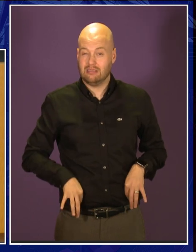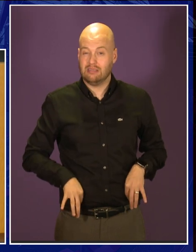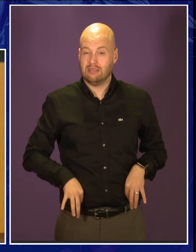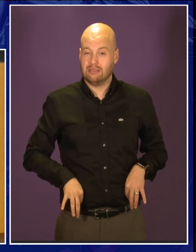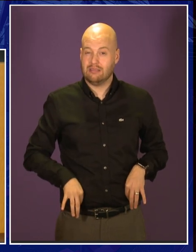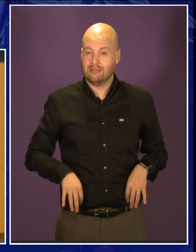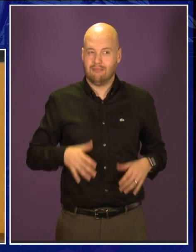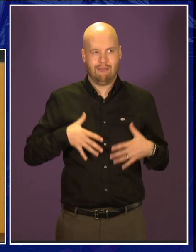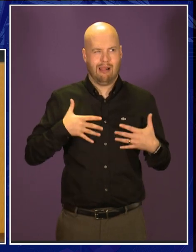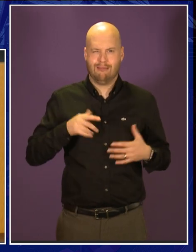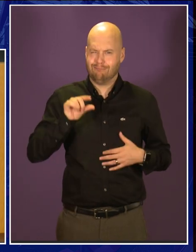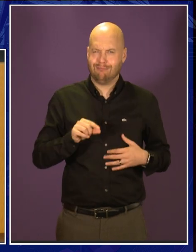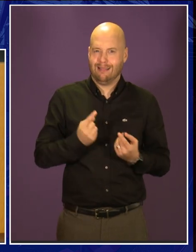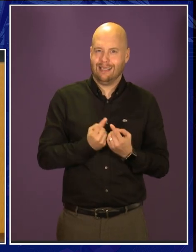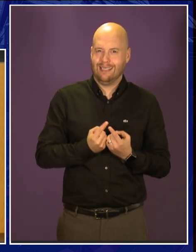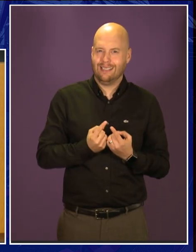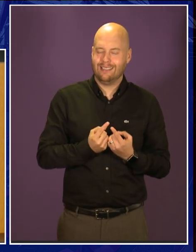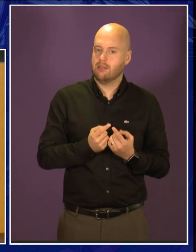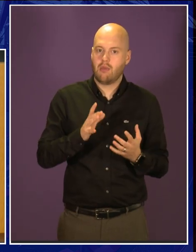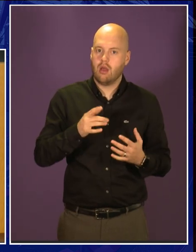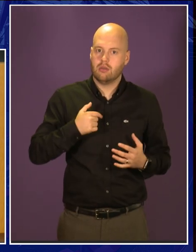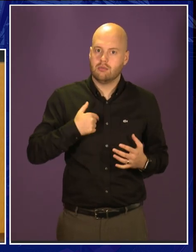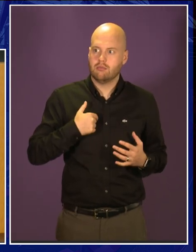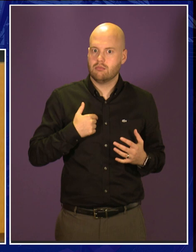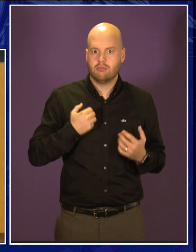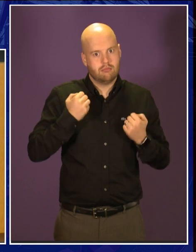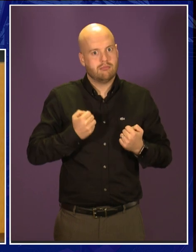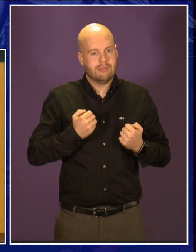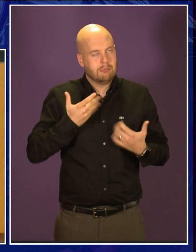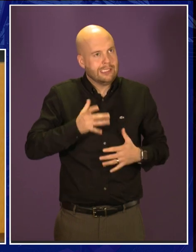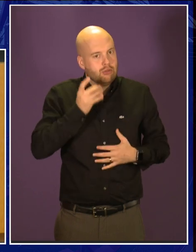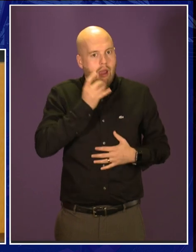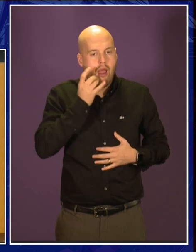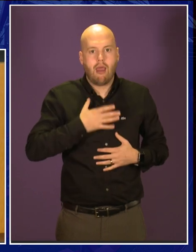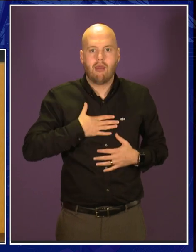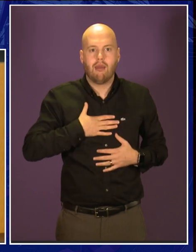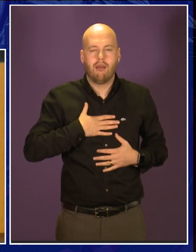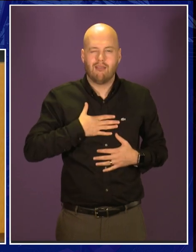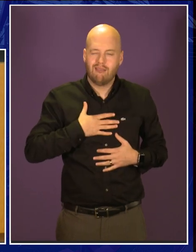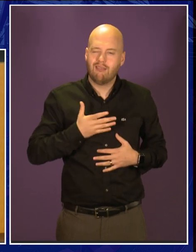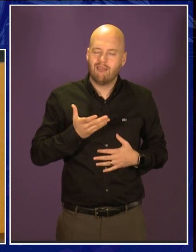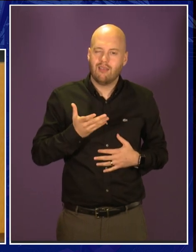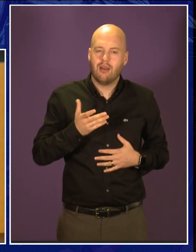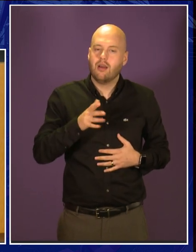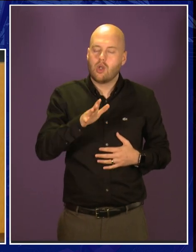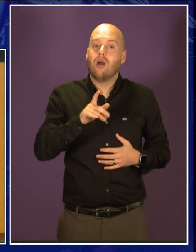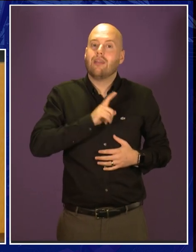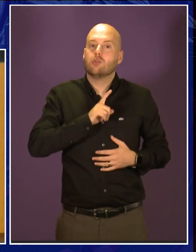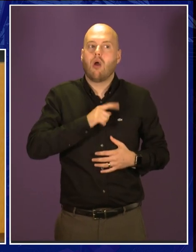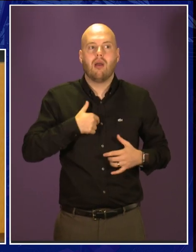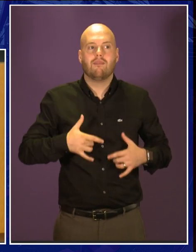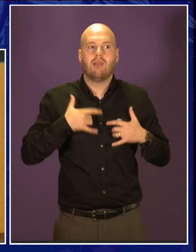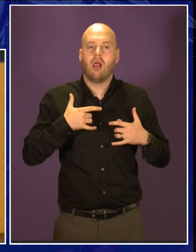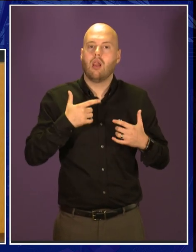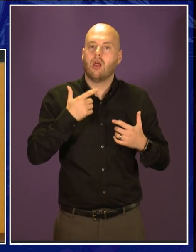And here's my point about the role of clowning and the role of comedy, because it's a way to break our stereotype about